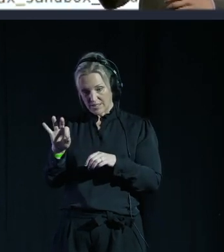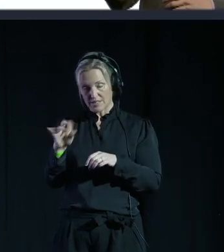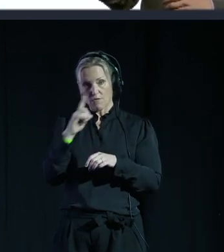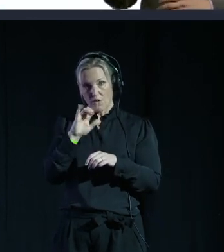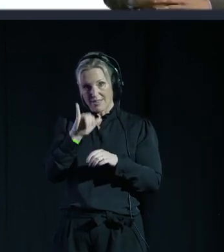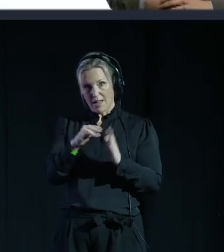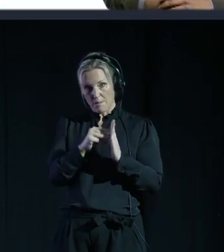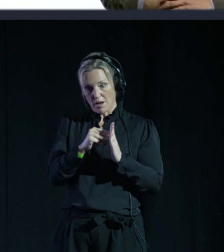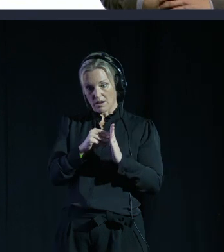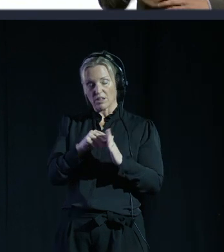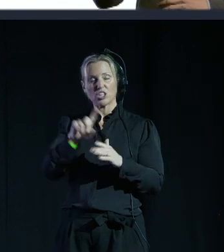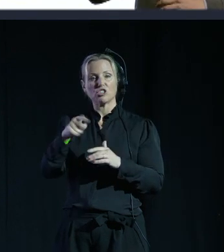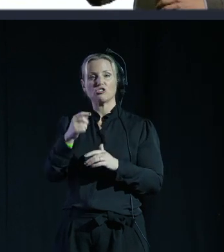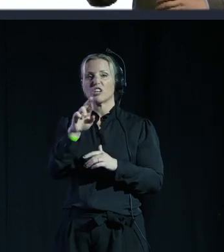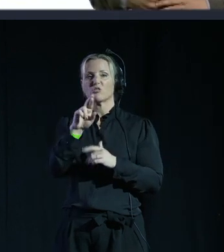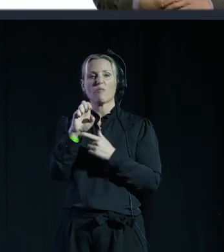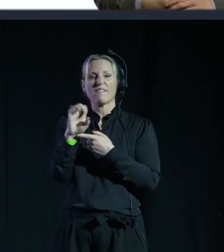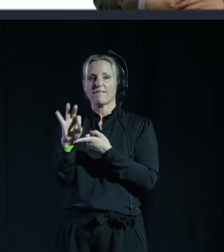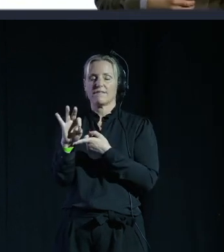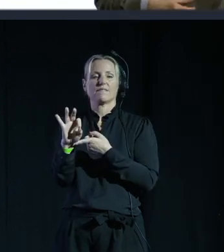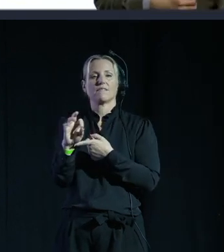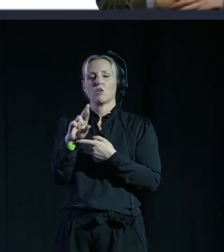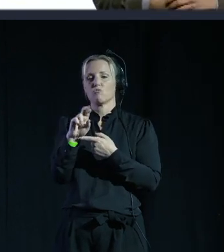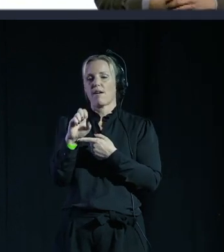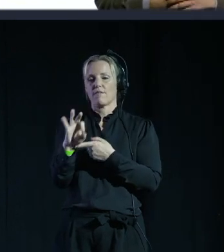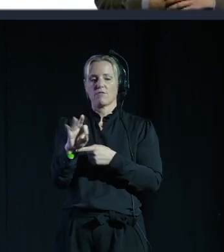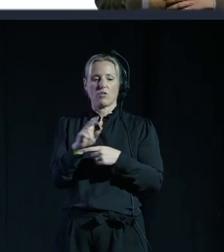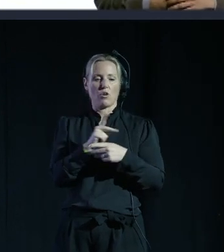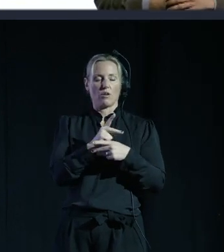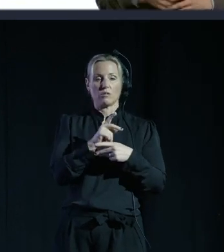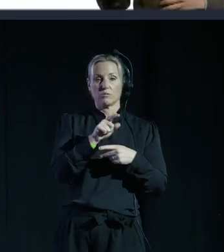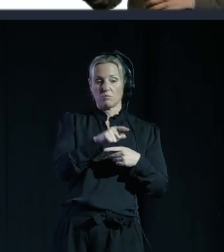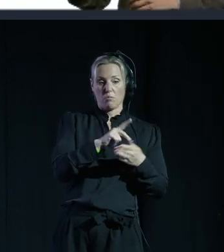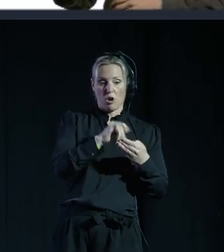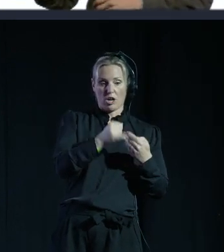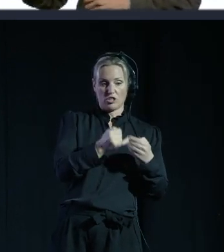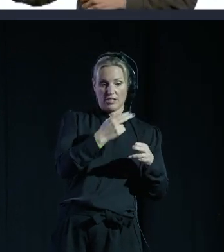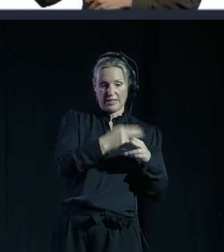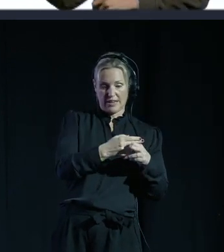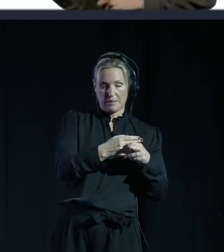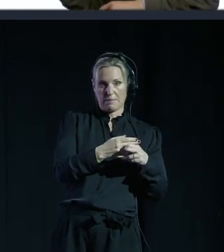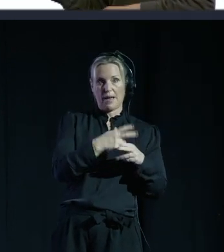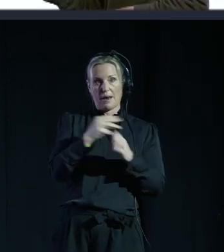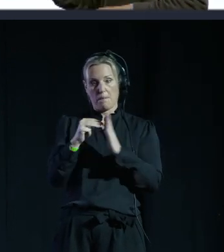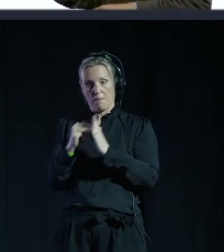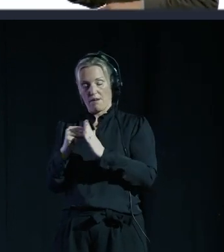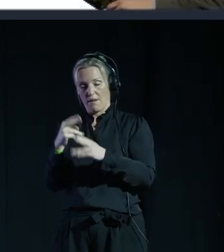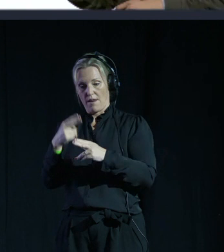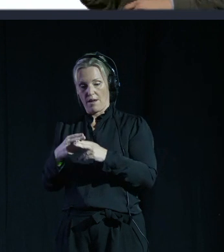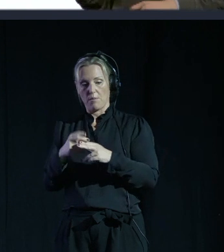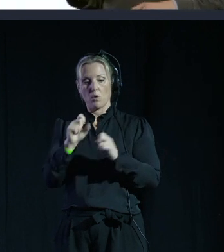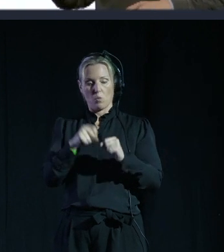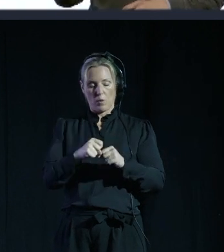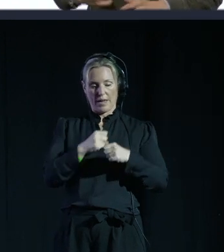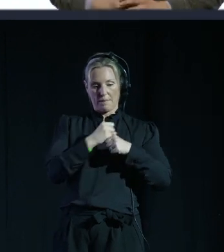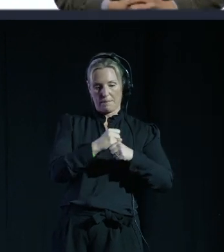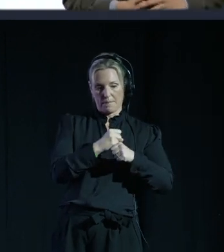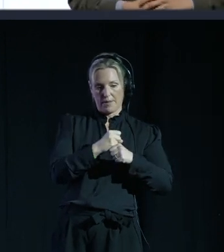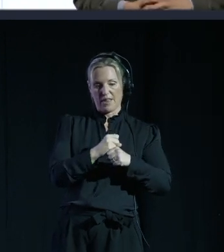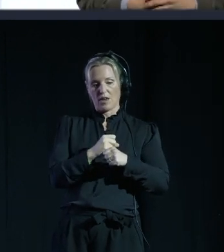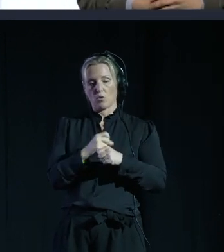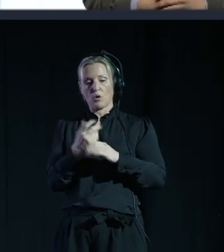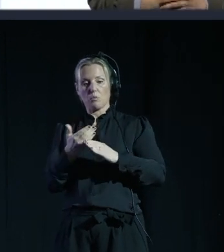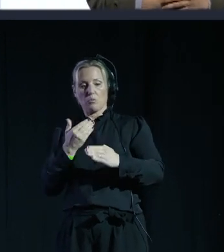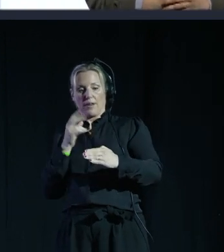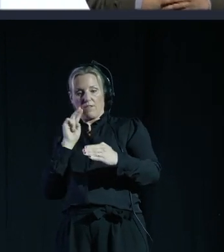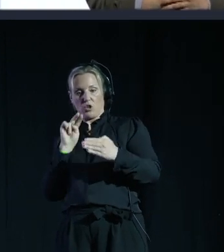it's just ref. It's ref with a project name and with a model name. We can compile it, we can preview it, and it all just works